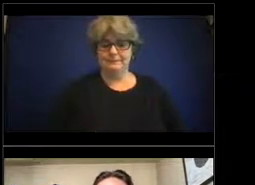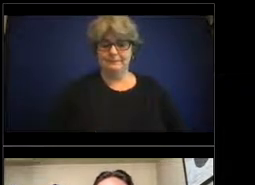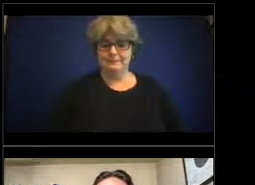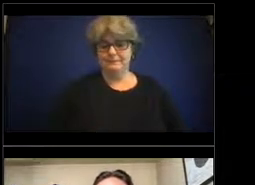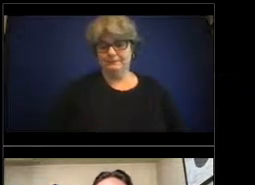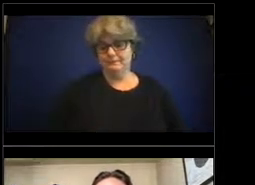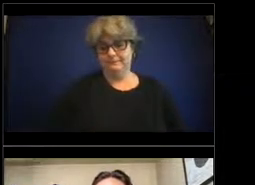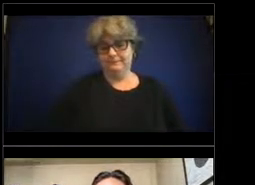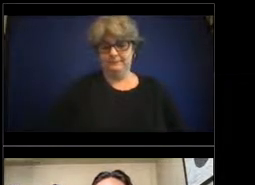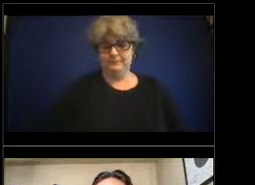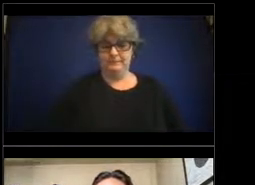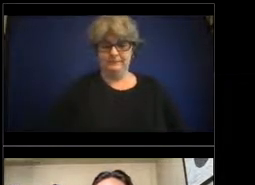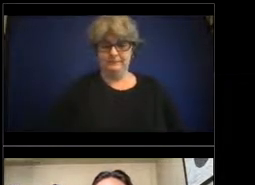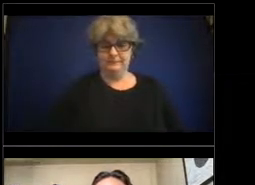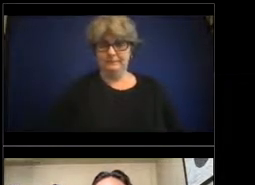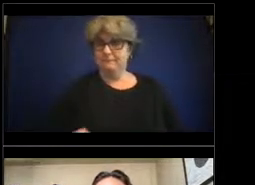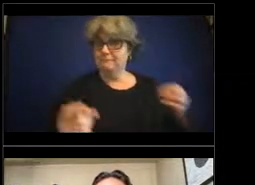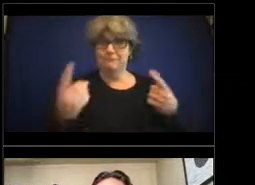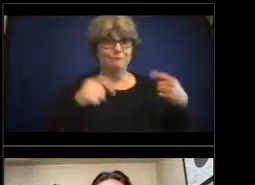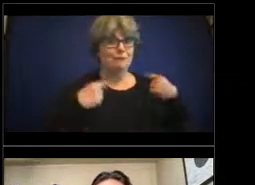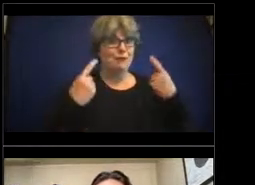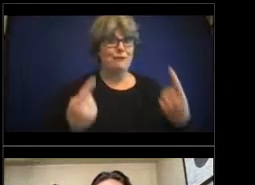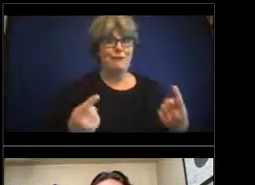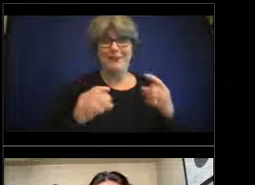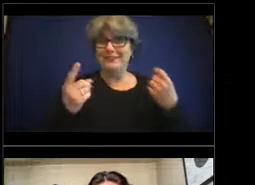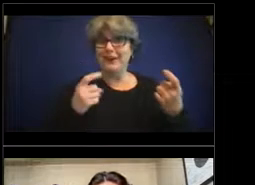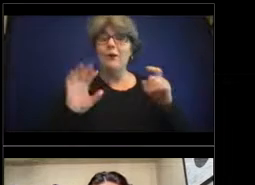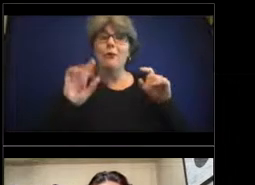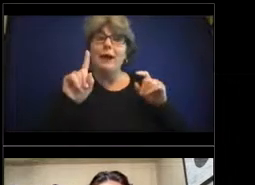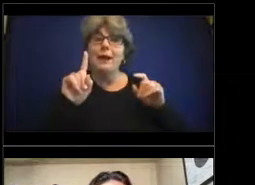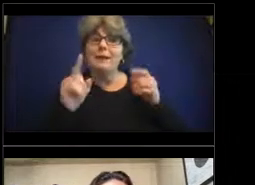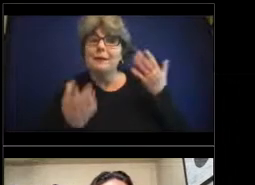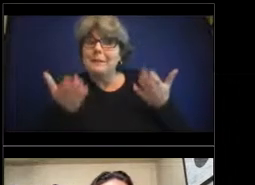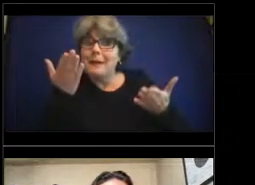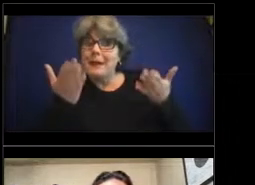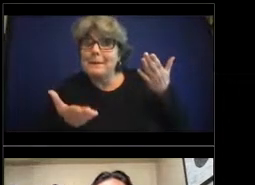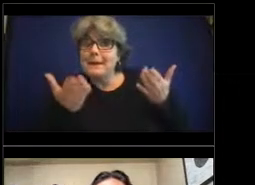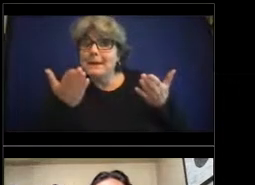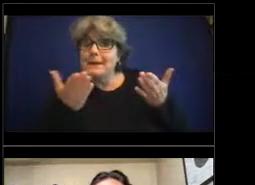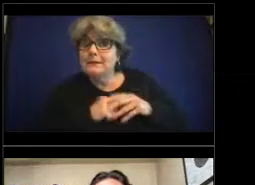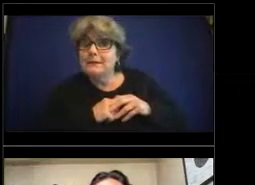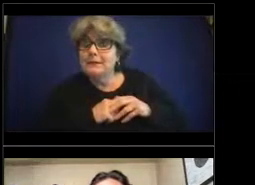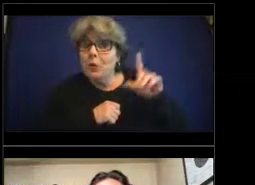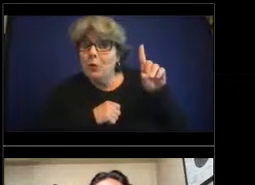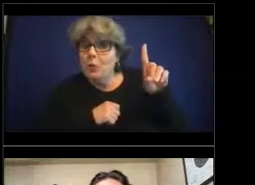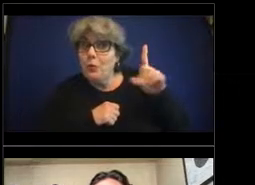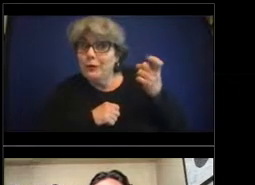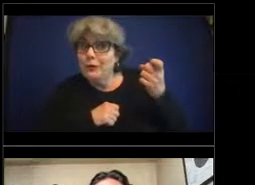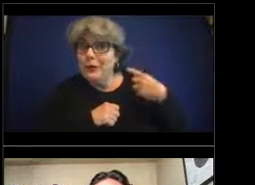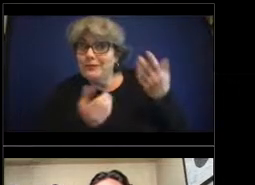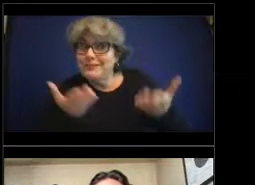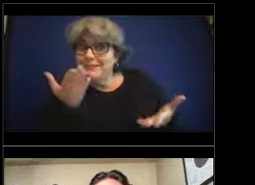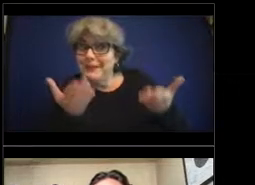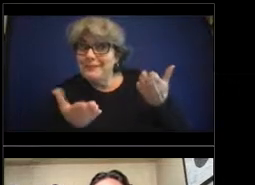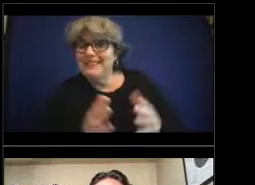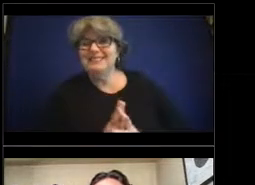All right, it doesn't look like we have any questions yet. Oh, maybe we have one.